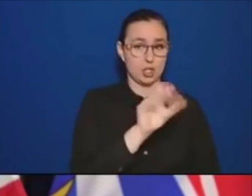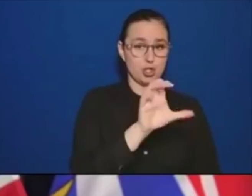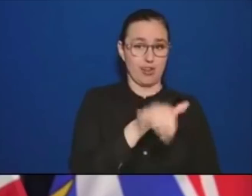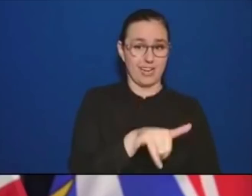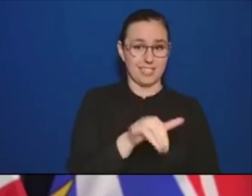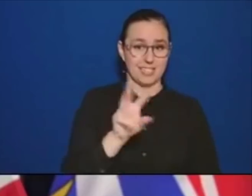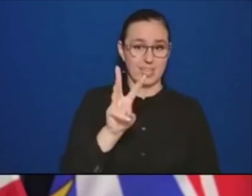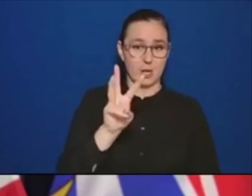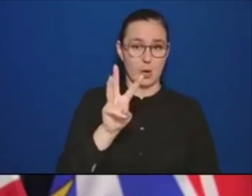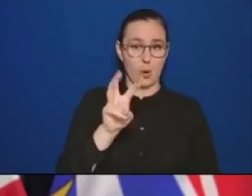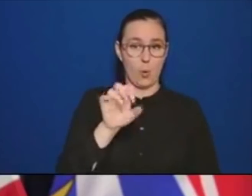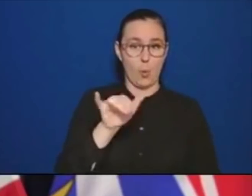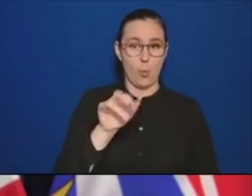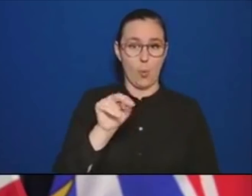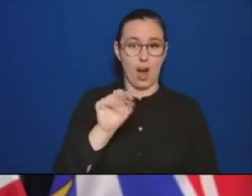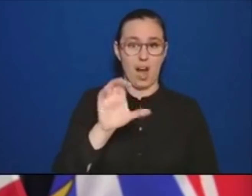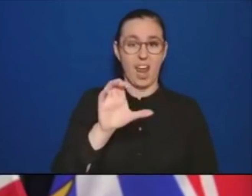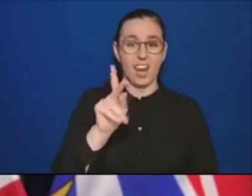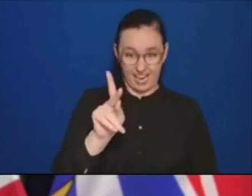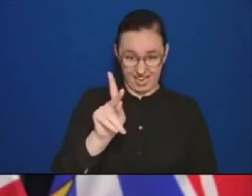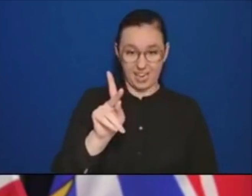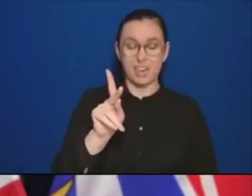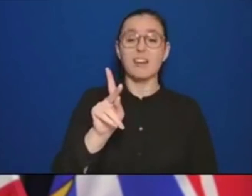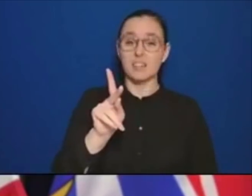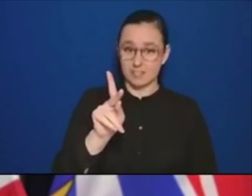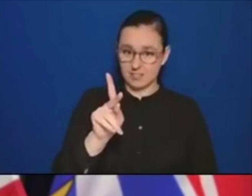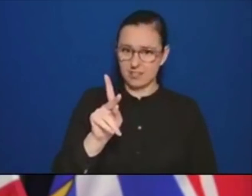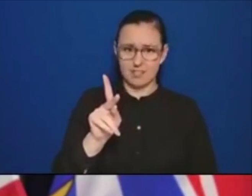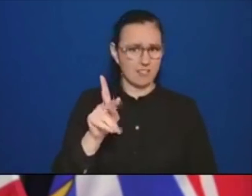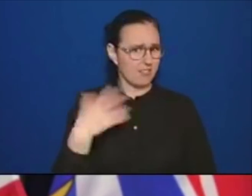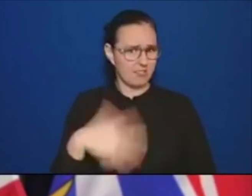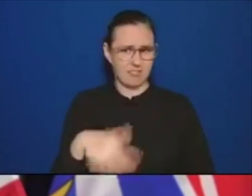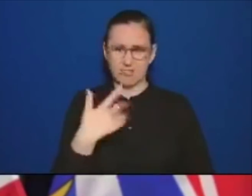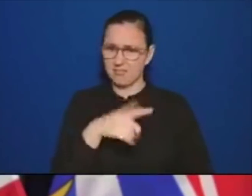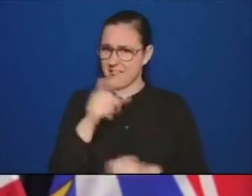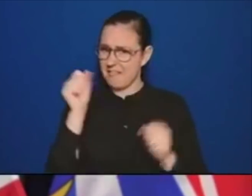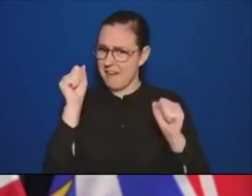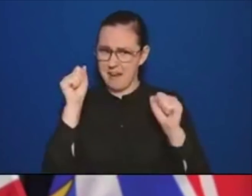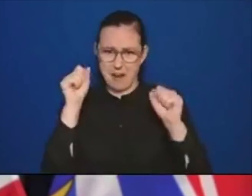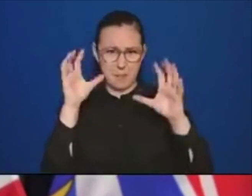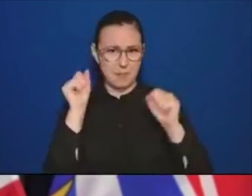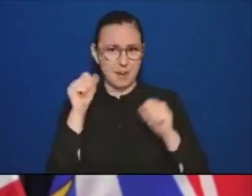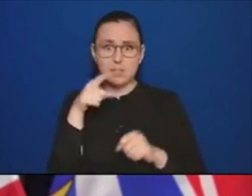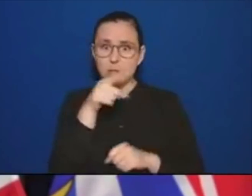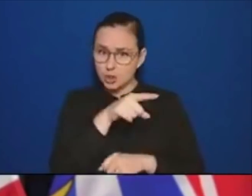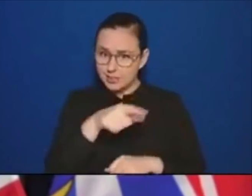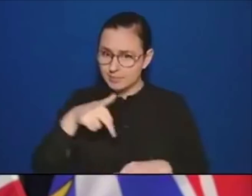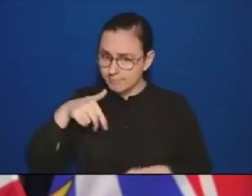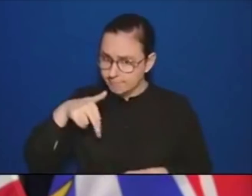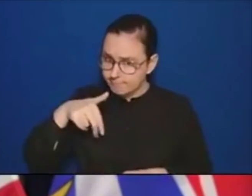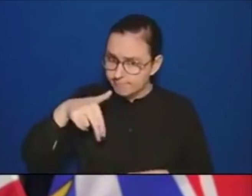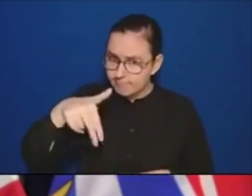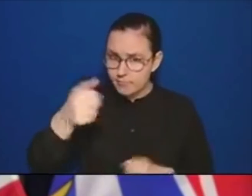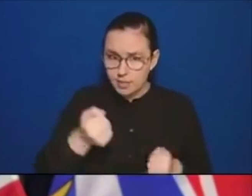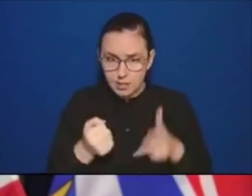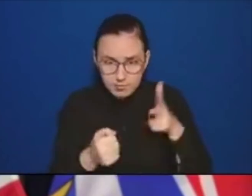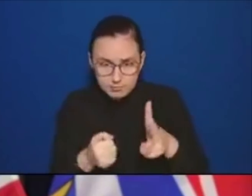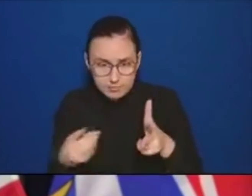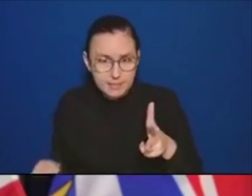very difficult situation. She knew what to do. She walked the line of cars, talked to drivers. She shared her food and water because she was